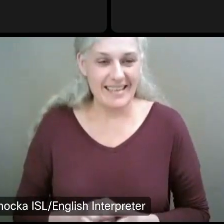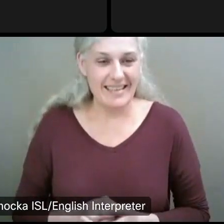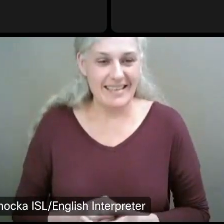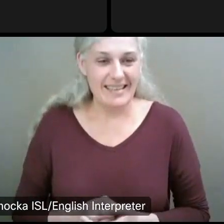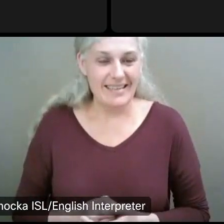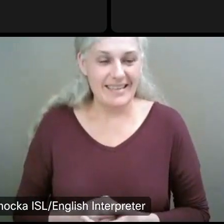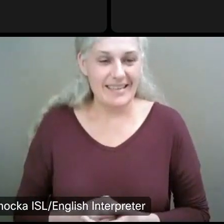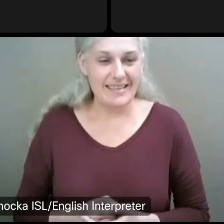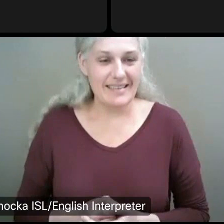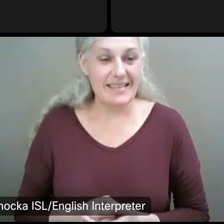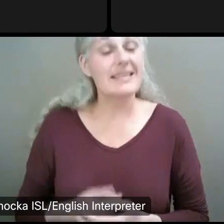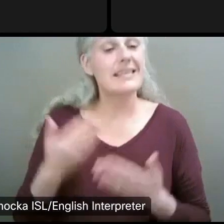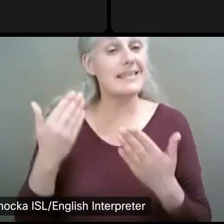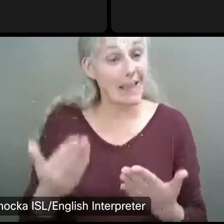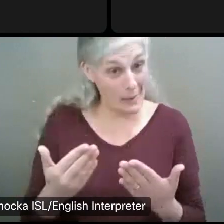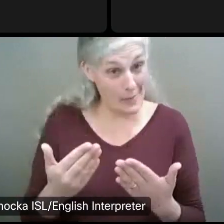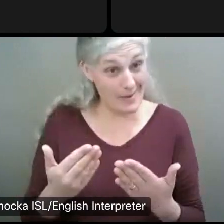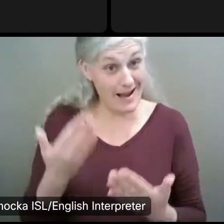of follow that now.